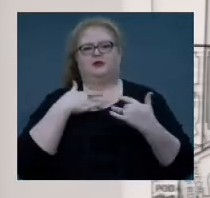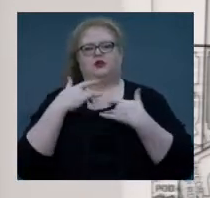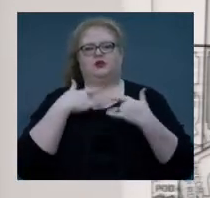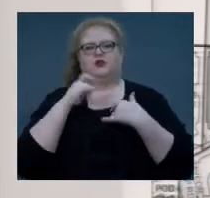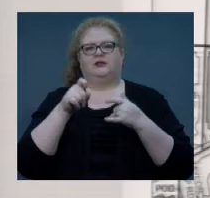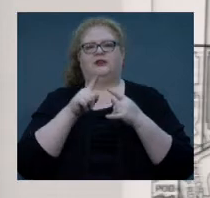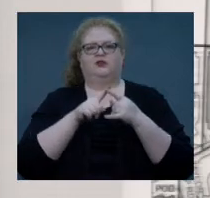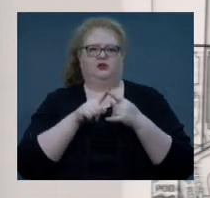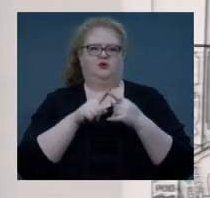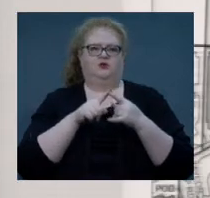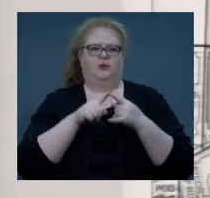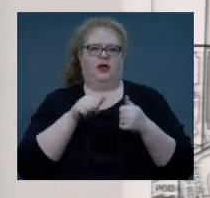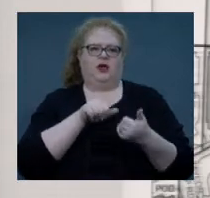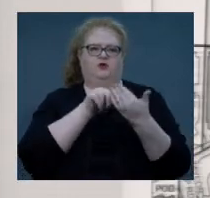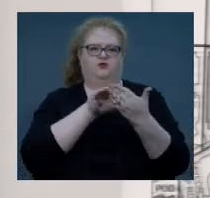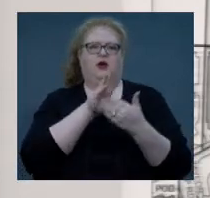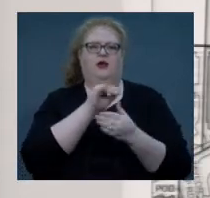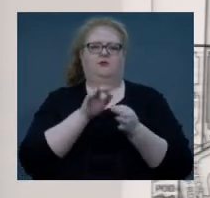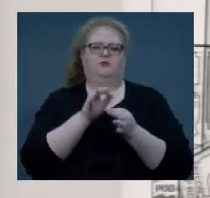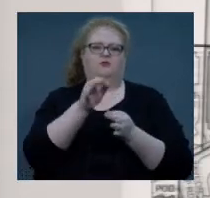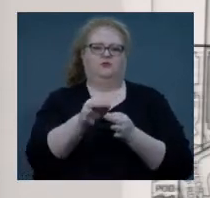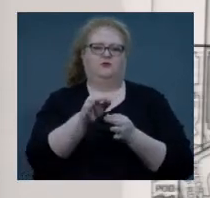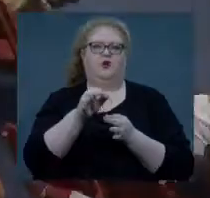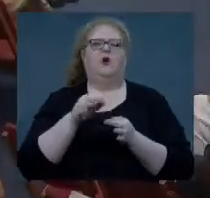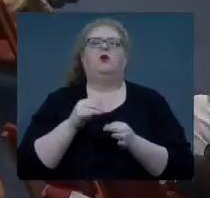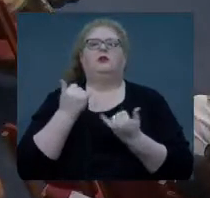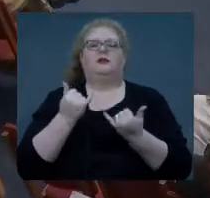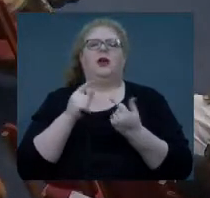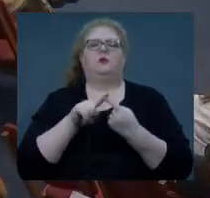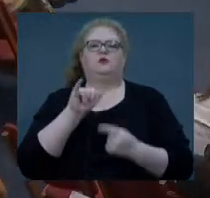a deferral to the January 9, 2020 meeting.